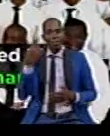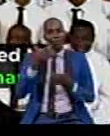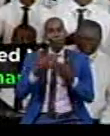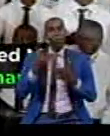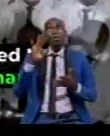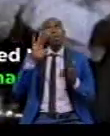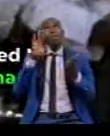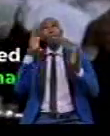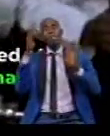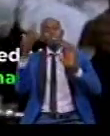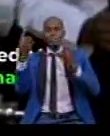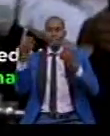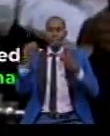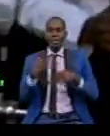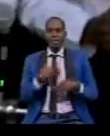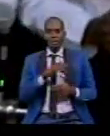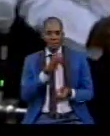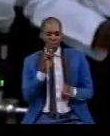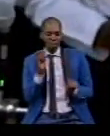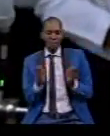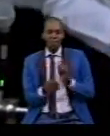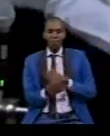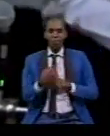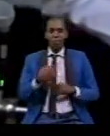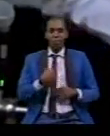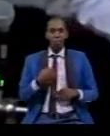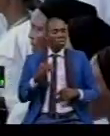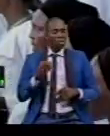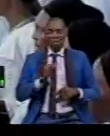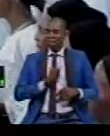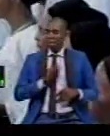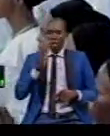Counselors, let's please go all over